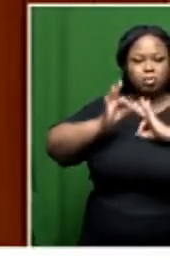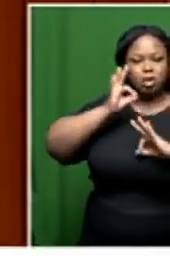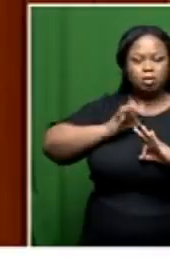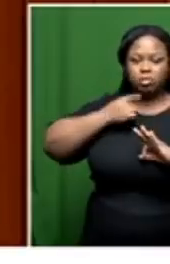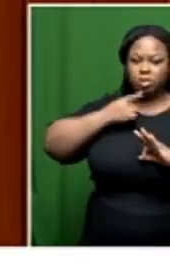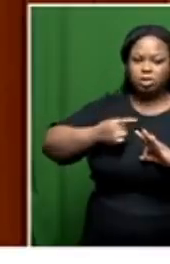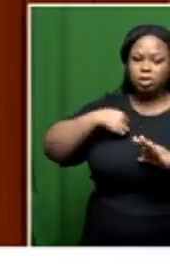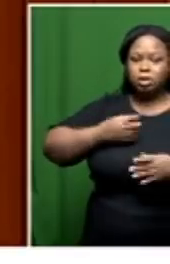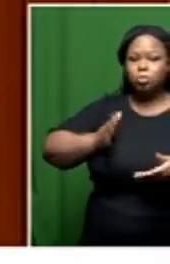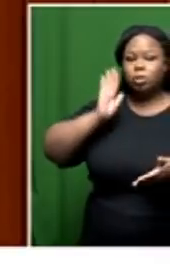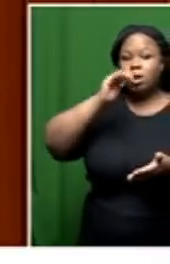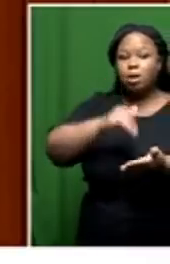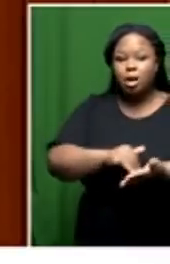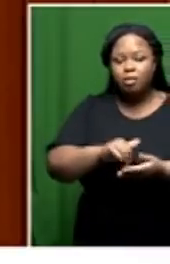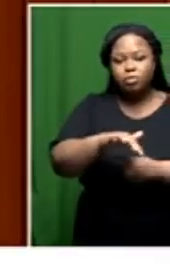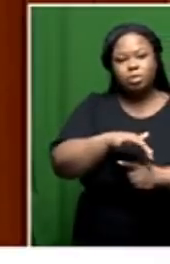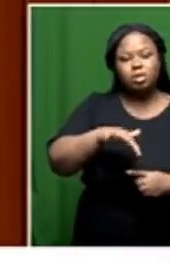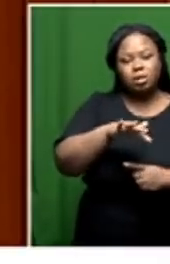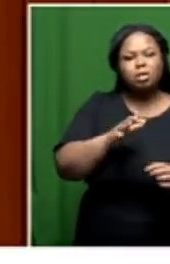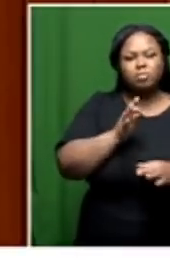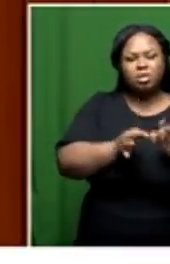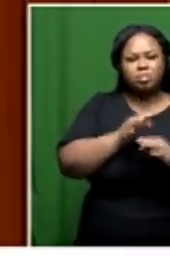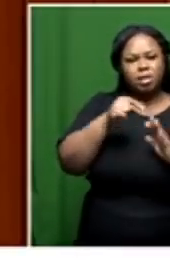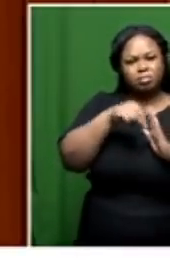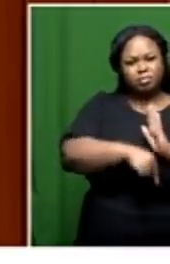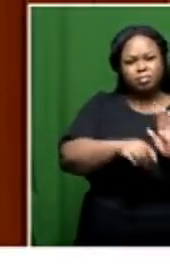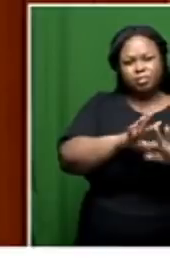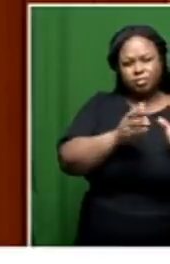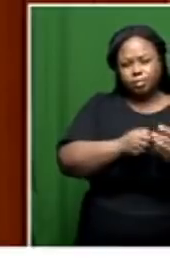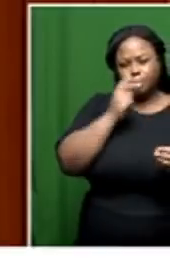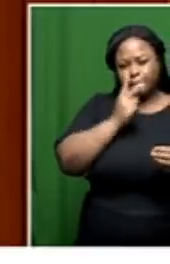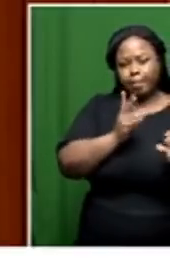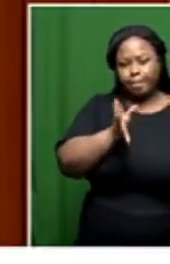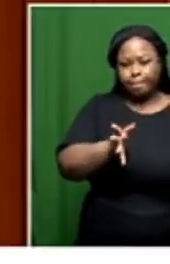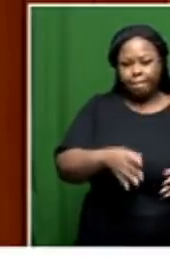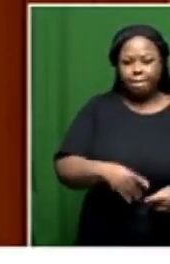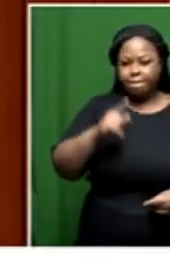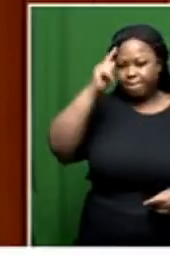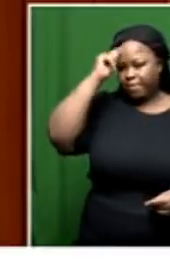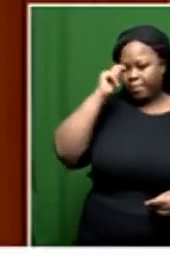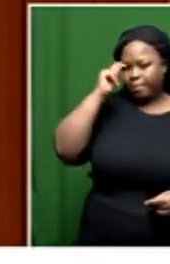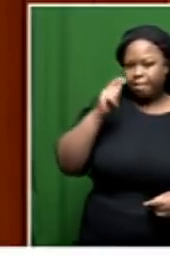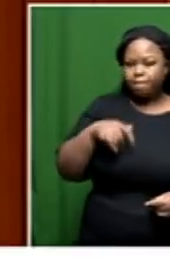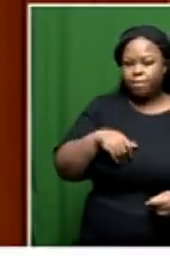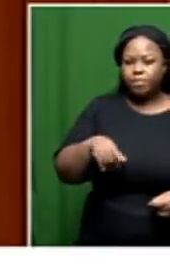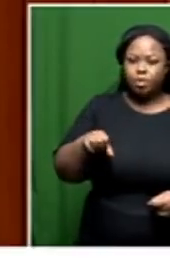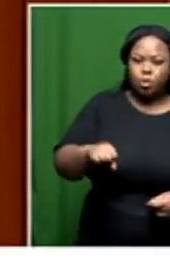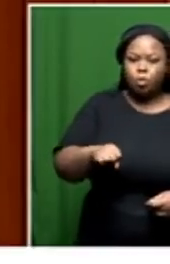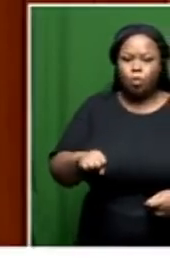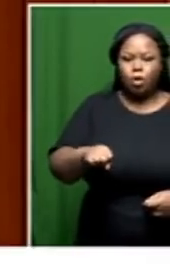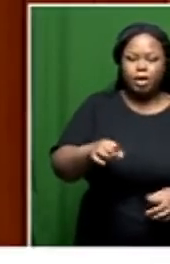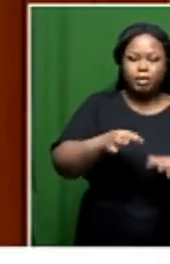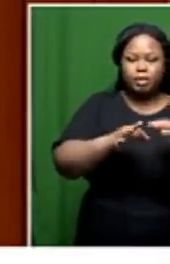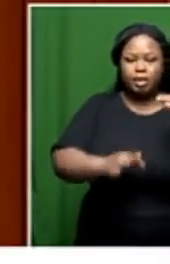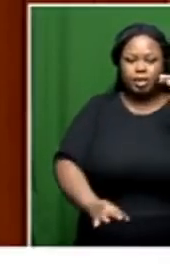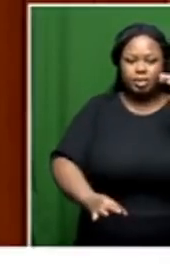evidence that he found when he got to the scene, explaining and detailing what he saw from the hat to the walking stick, as well as the